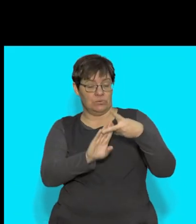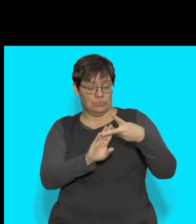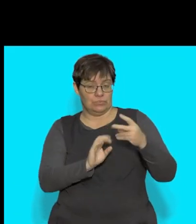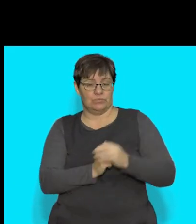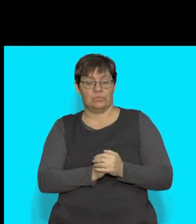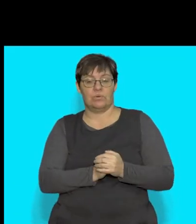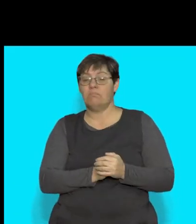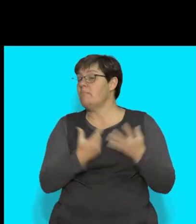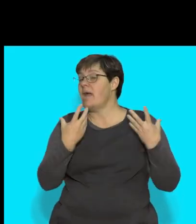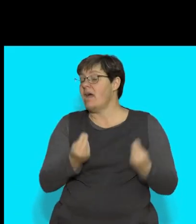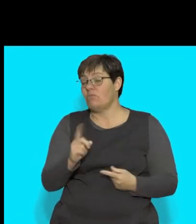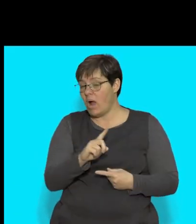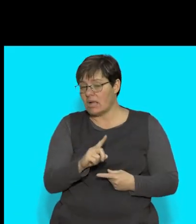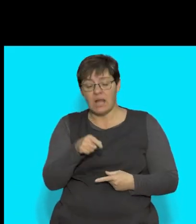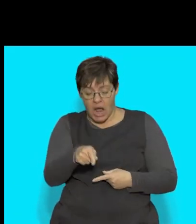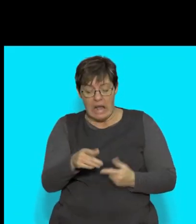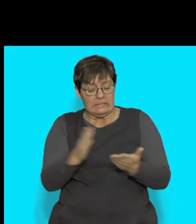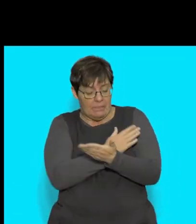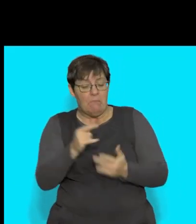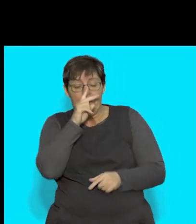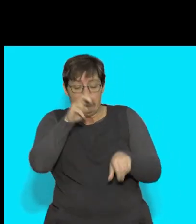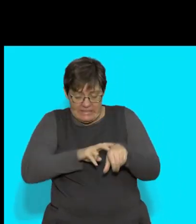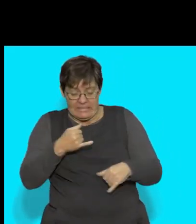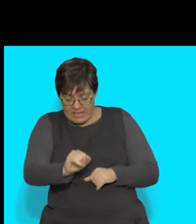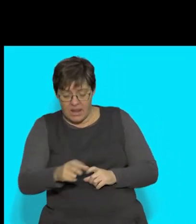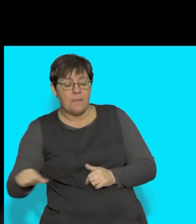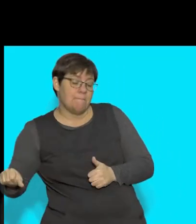two, what did I have? Tubular